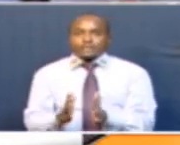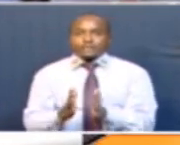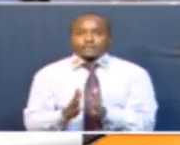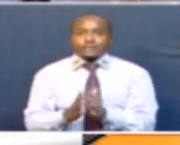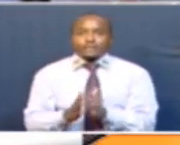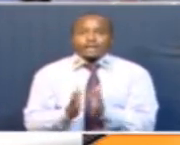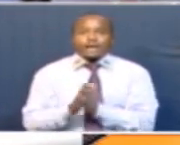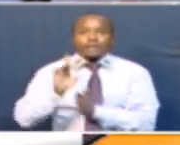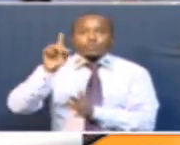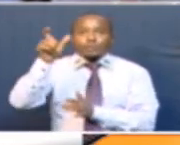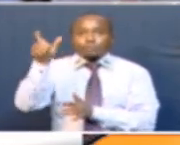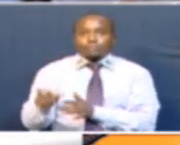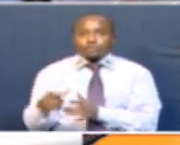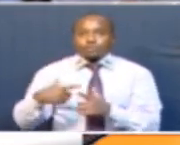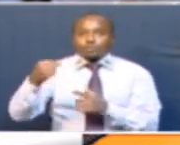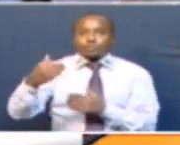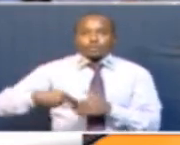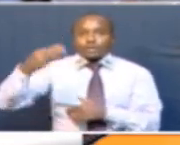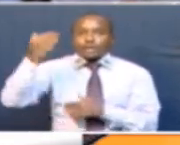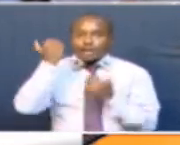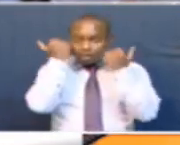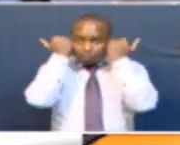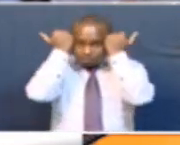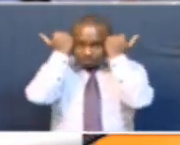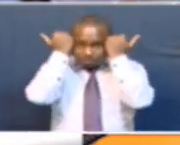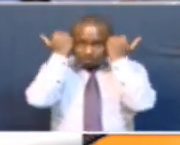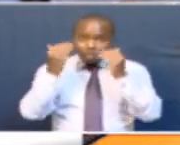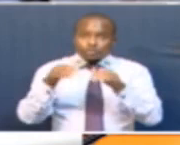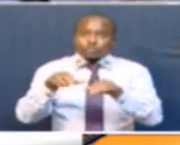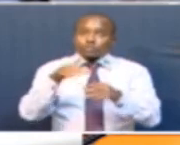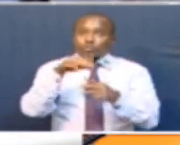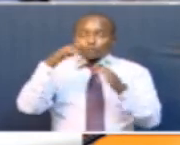and then one person went to the High Court. So we opted to wait